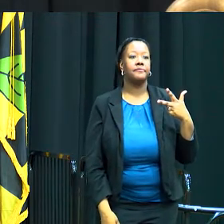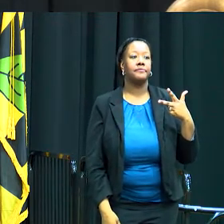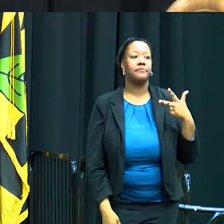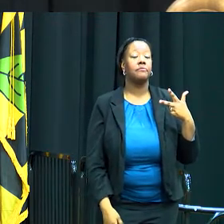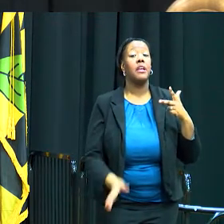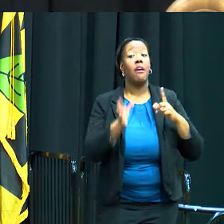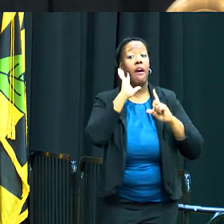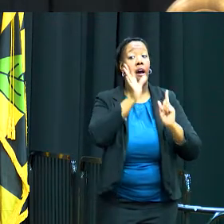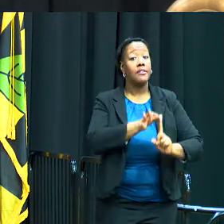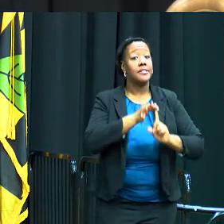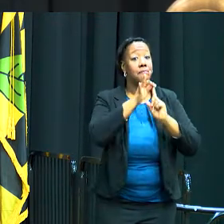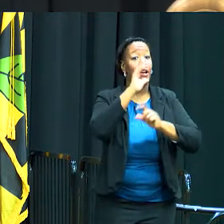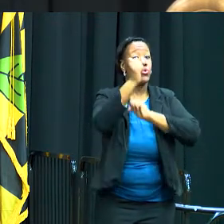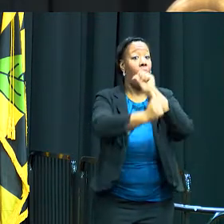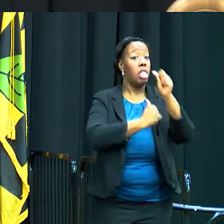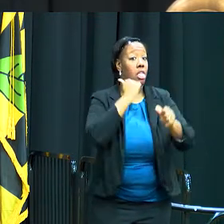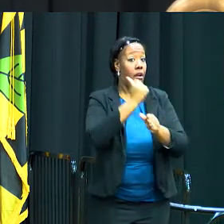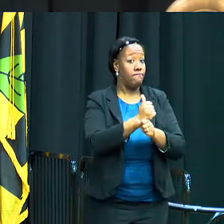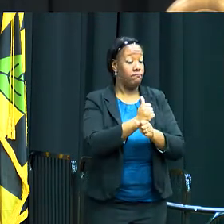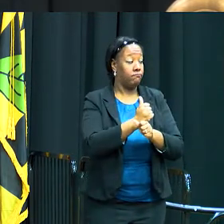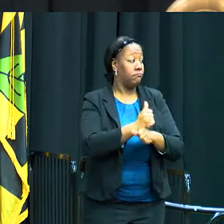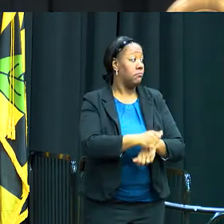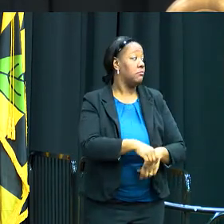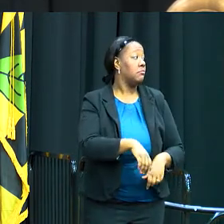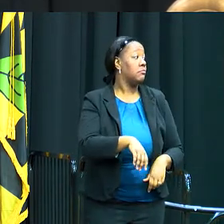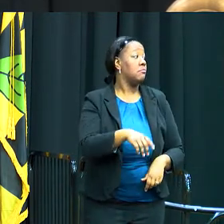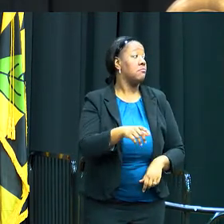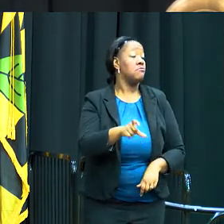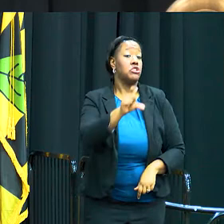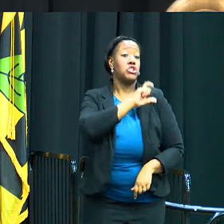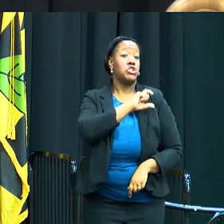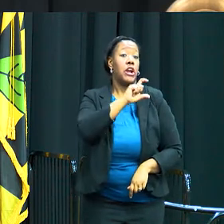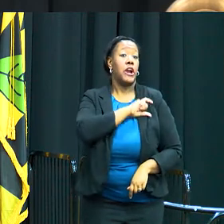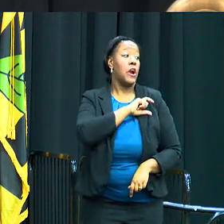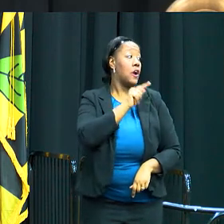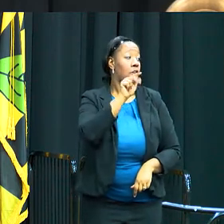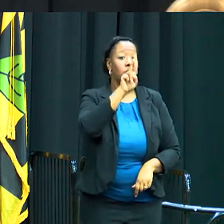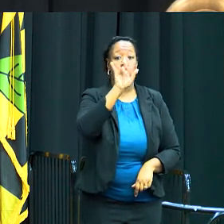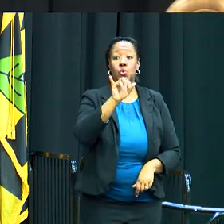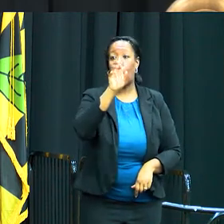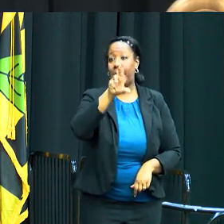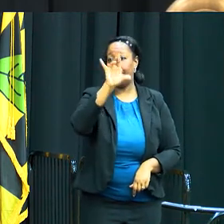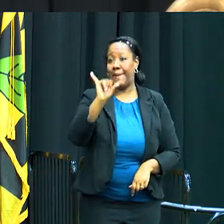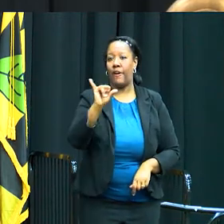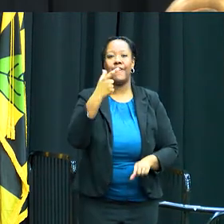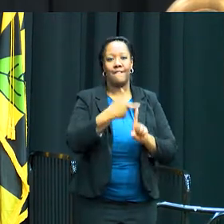A special alum we have with us today is Sheriff Troy Berry, Charles County.